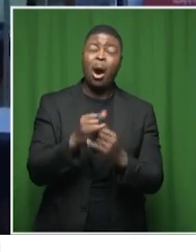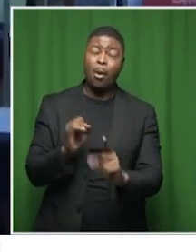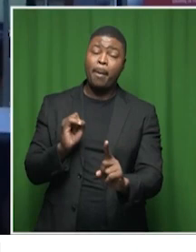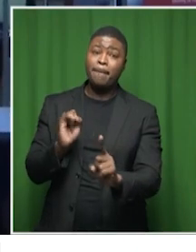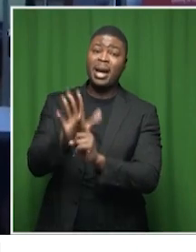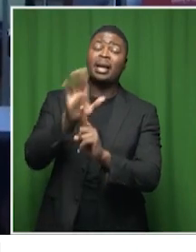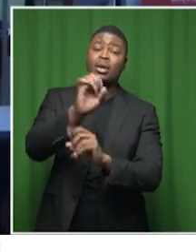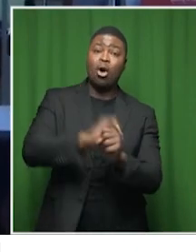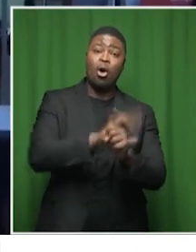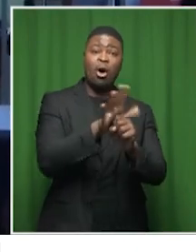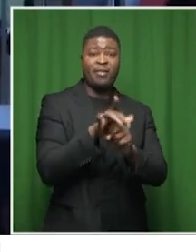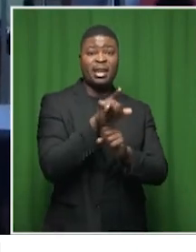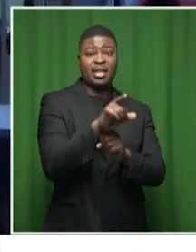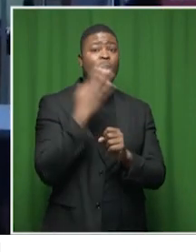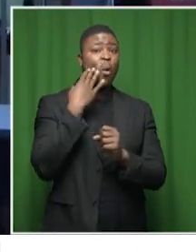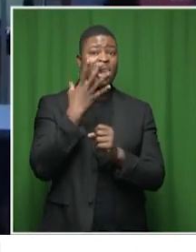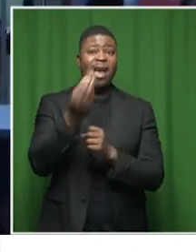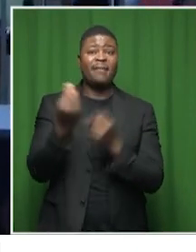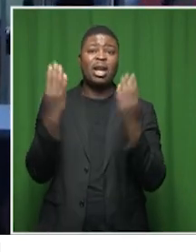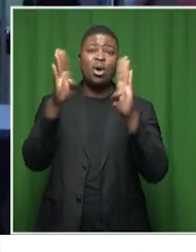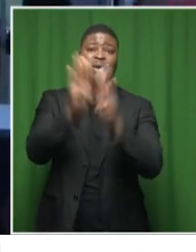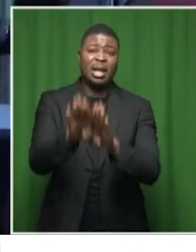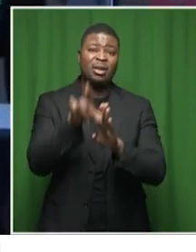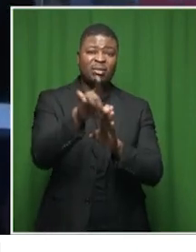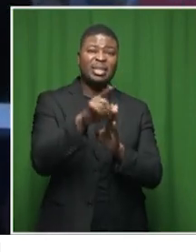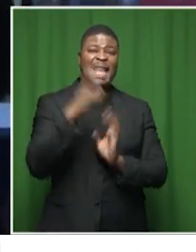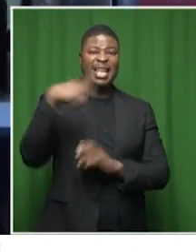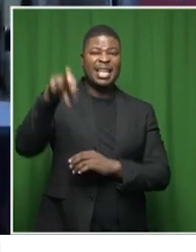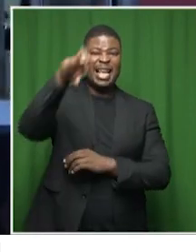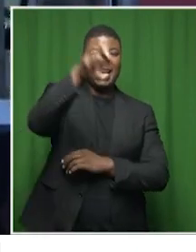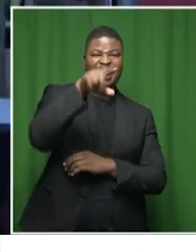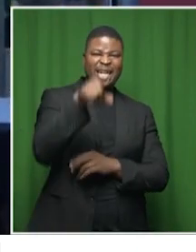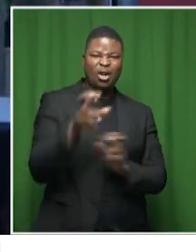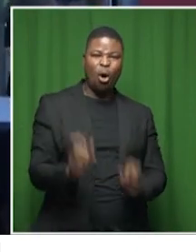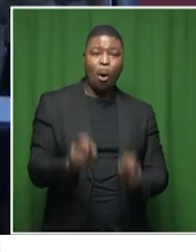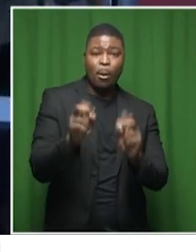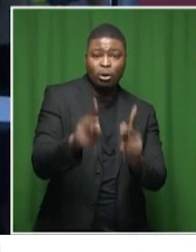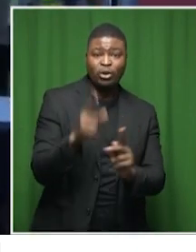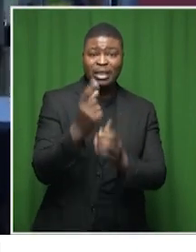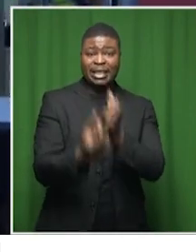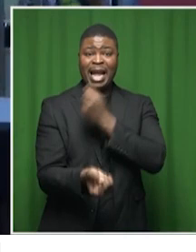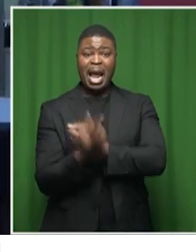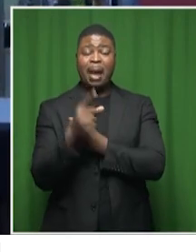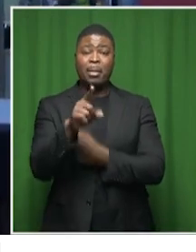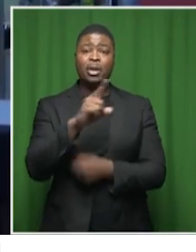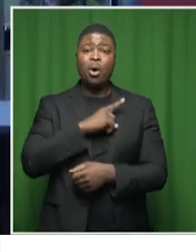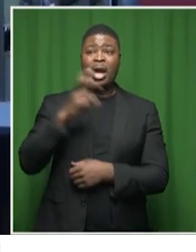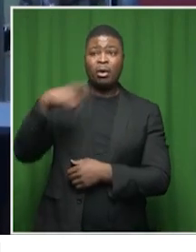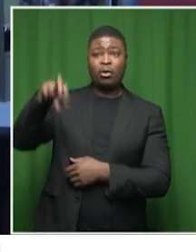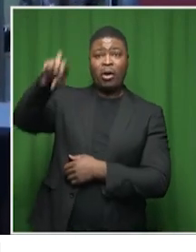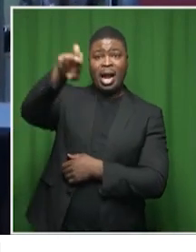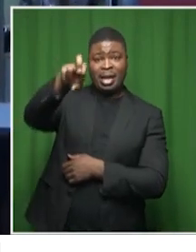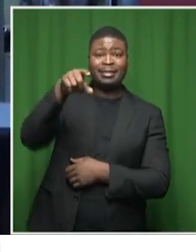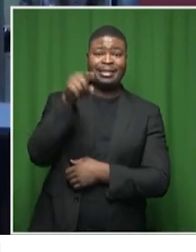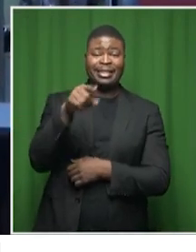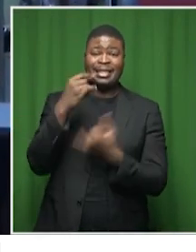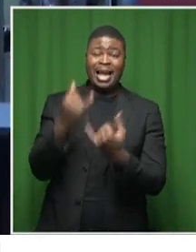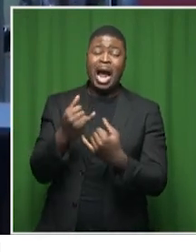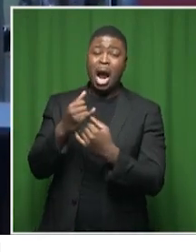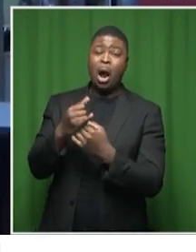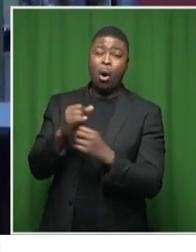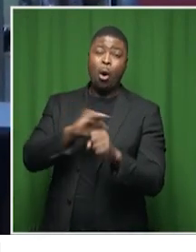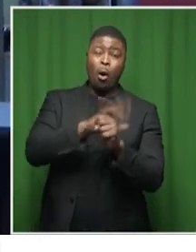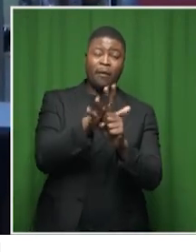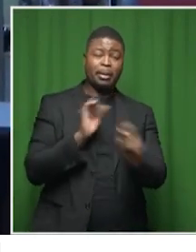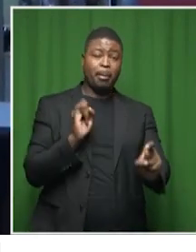the world locked down, and those career opportunities came to a dead standstill because the tourism world came to a big standstill. But if